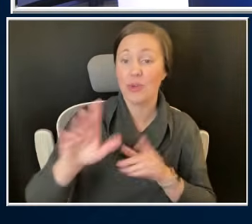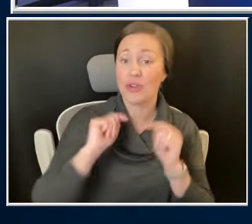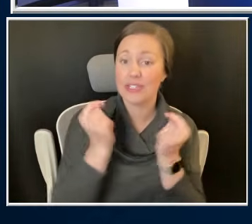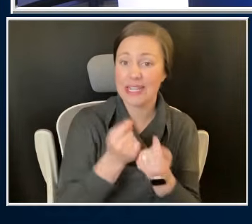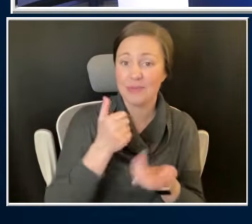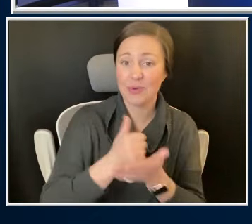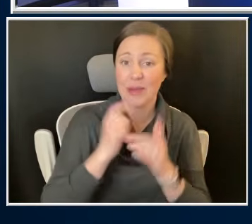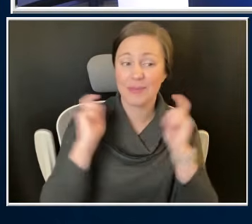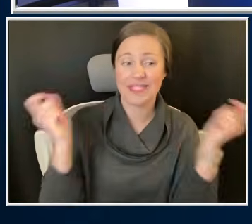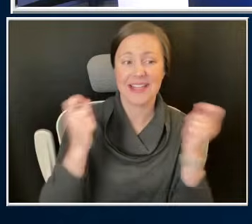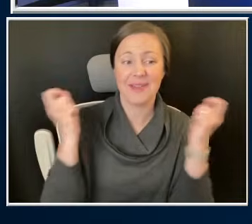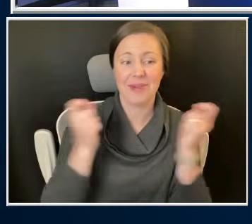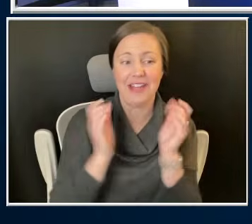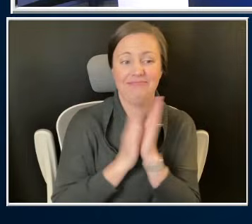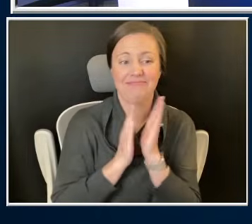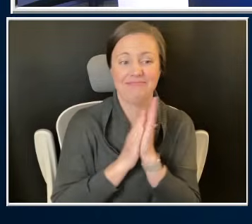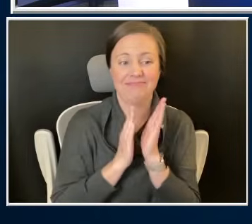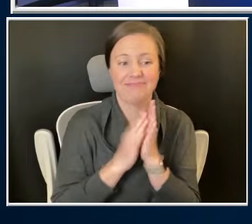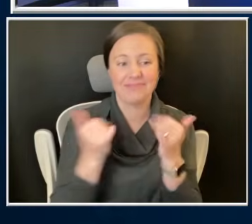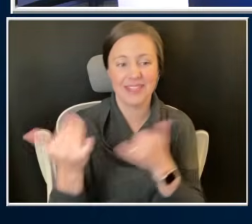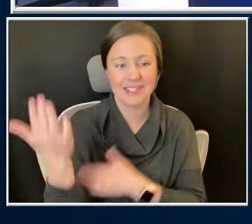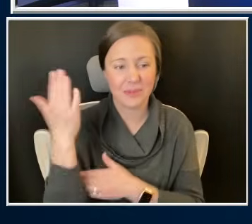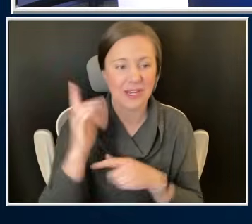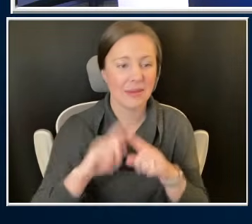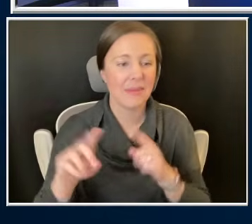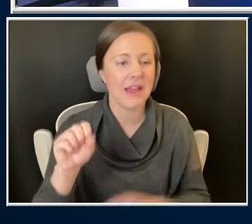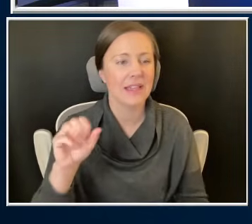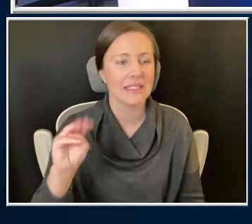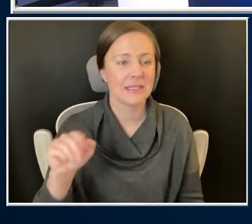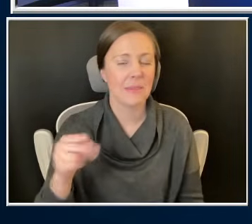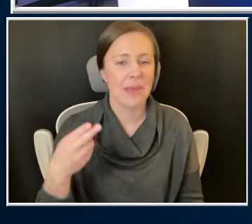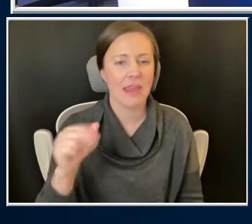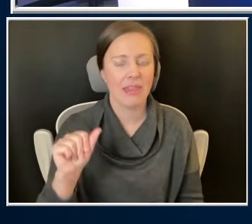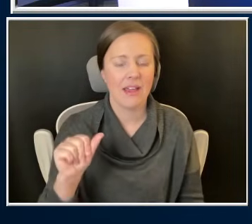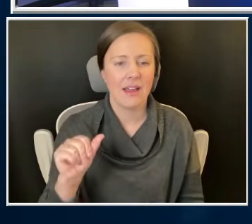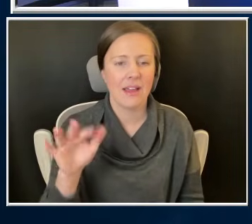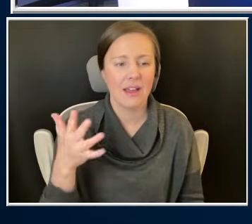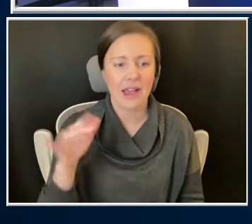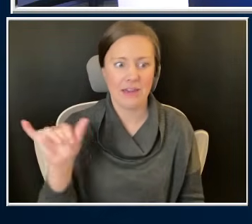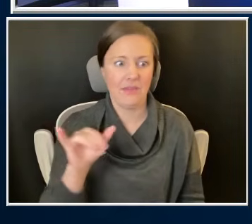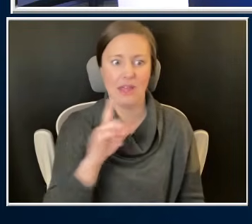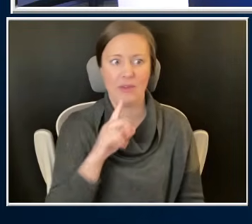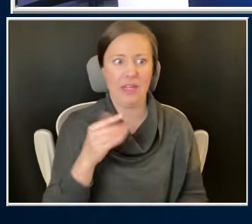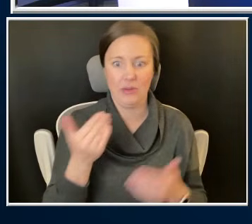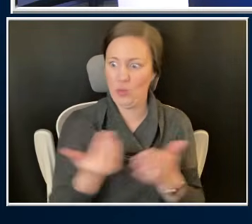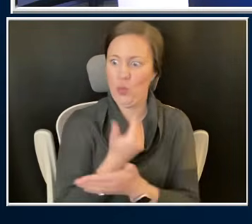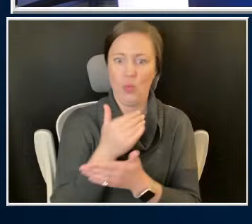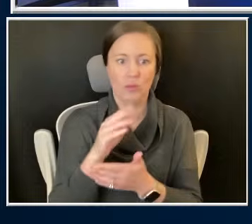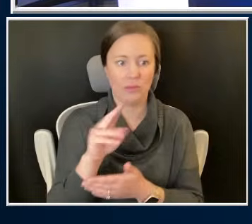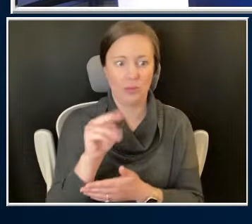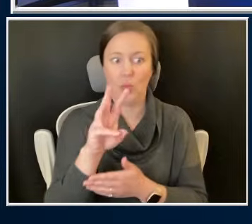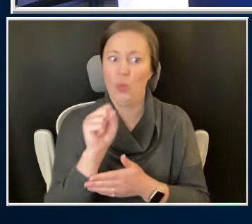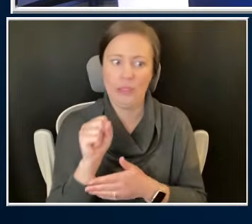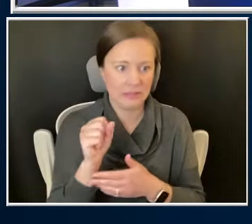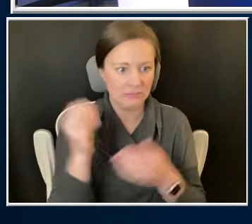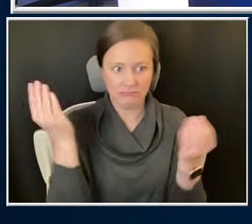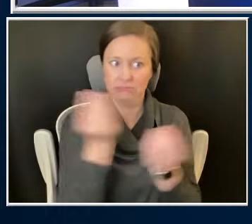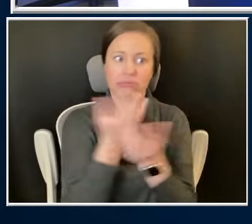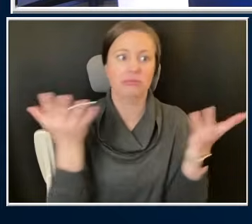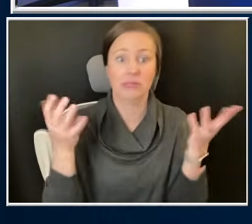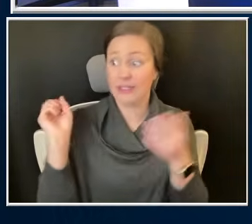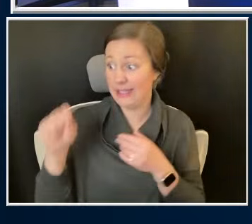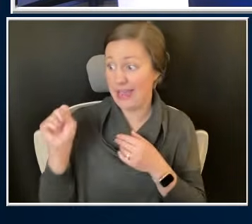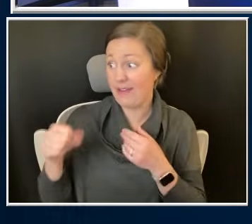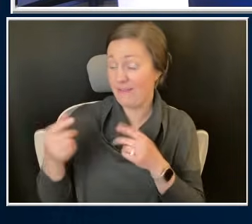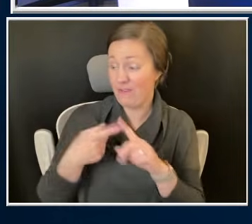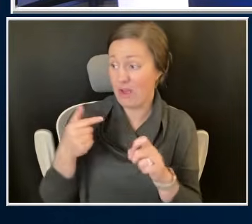morning. And Samantha, this is kind of like breaking news as we call it, right? Yes, this week. Yeah. And how does that